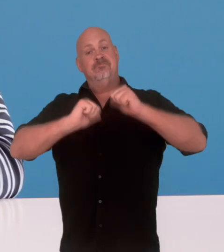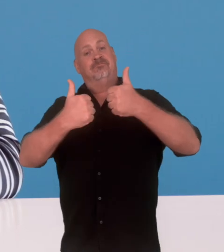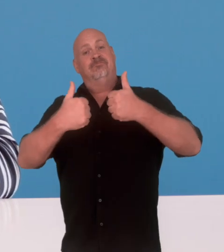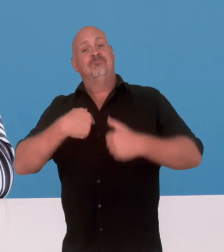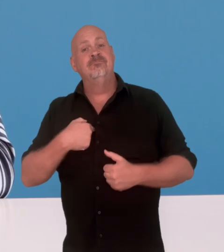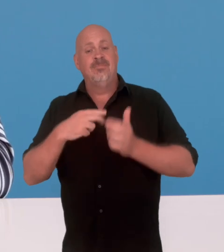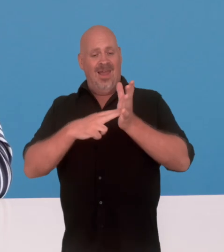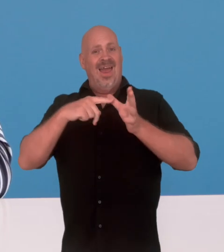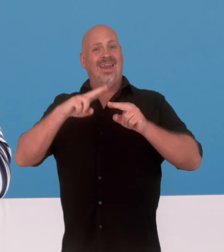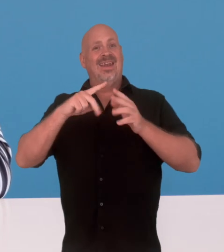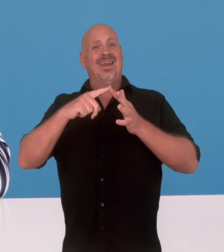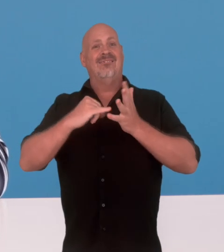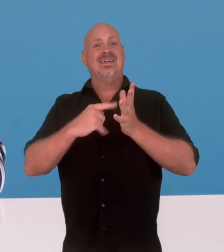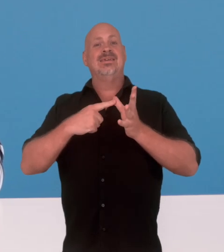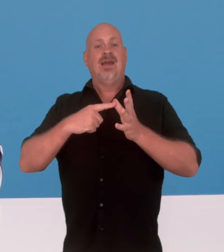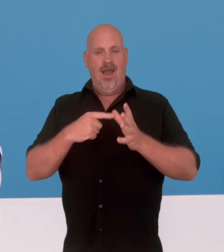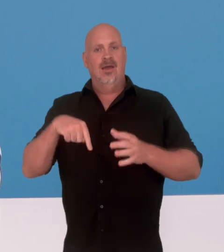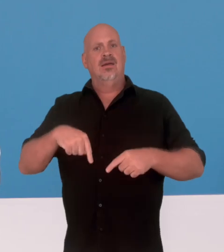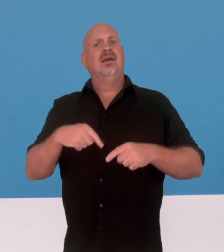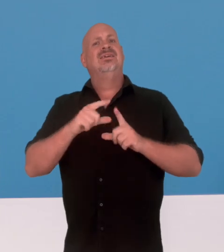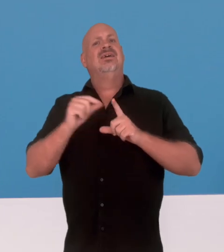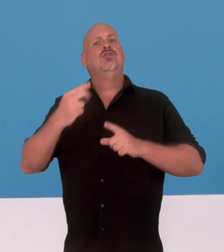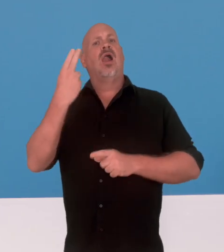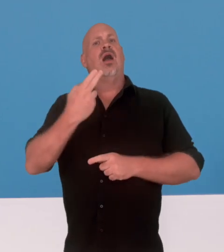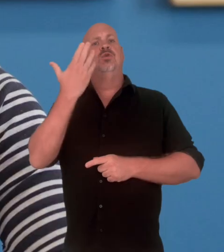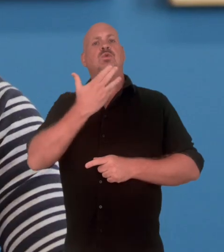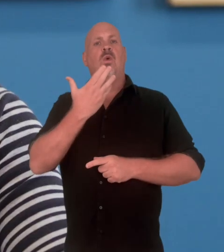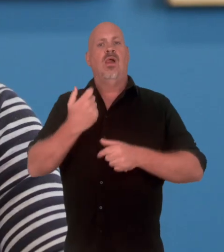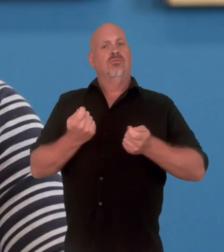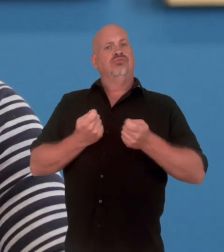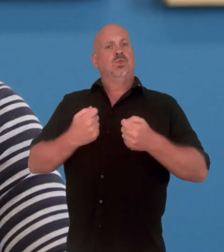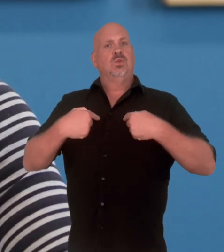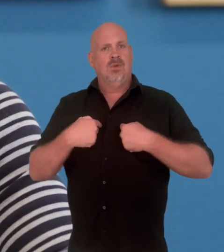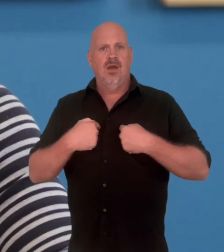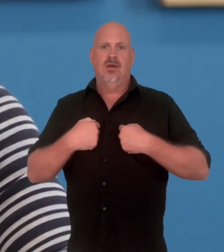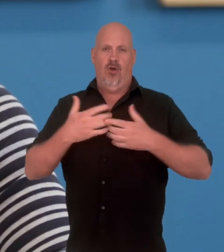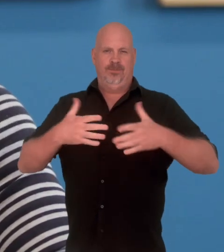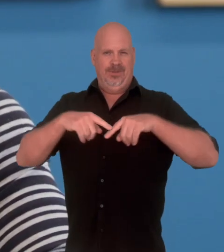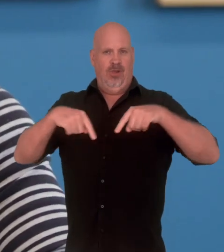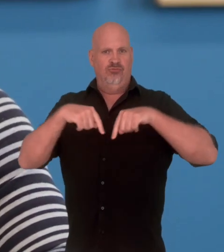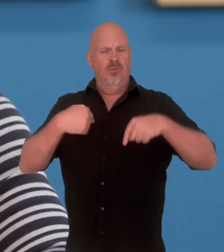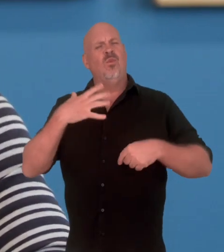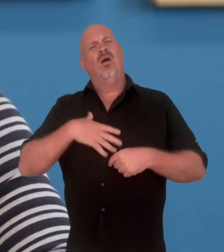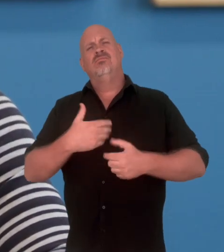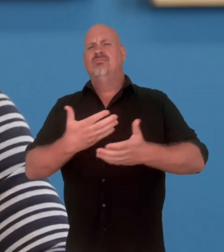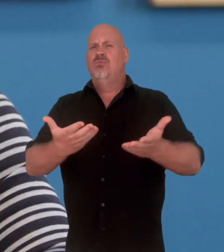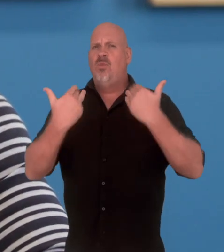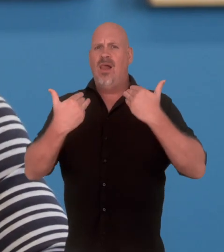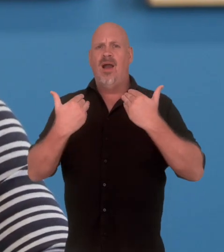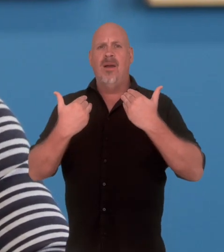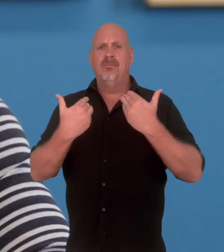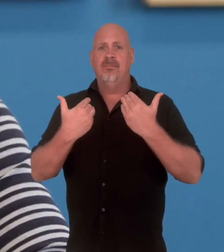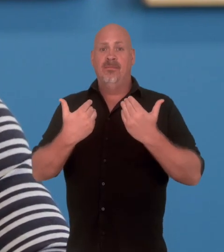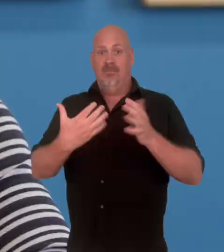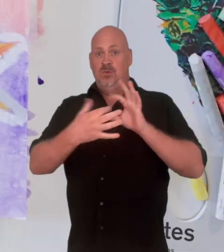Hi everyone, I'm Nafisa, the digital art school producer here at Hospital Rooms. I just wanted to give you a big warm welcome and thank you for joining today's session